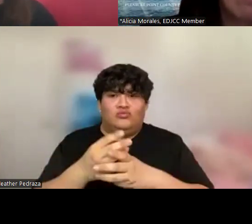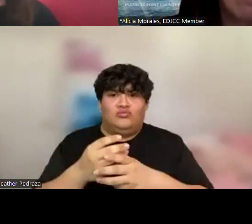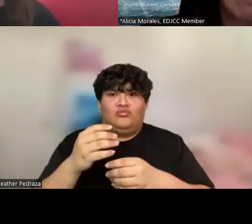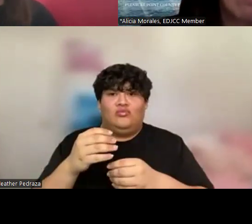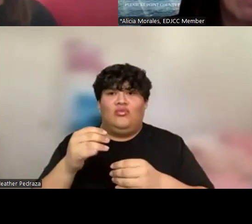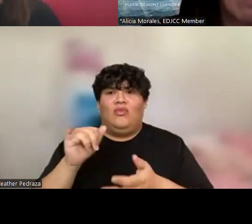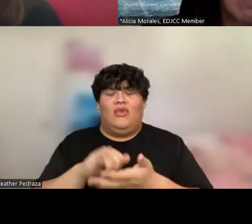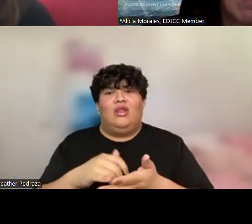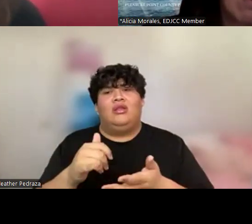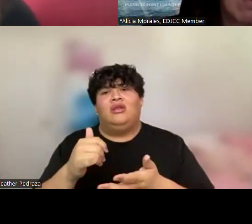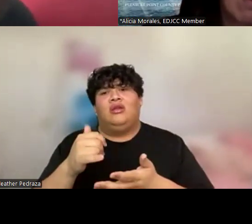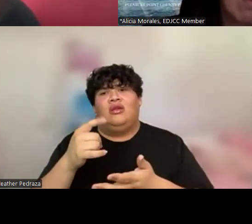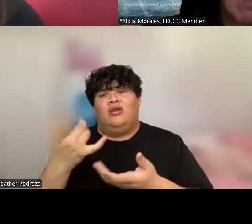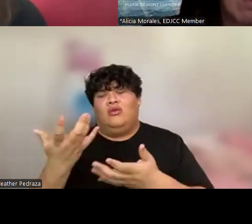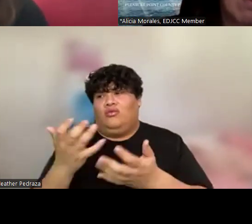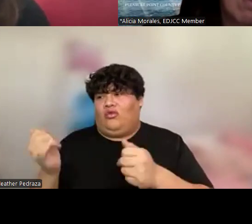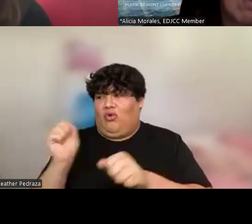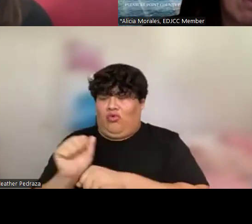especially given all the work that's already done,